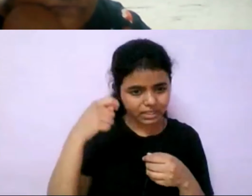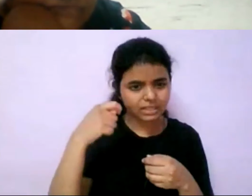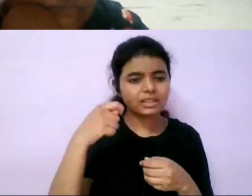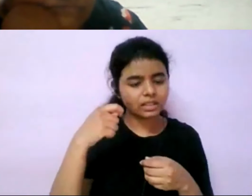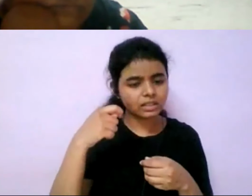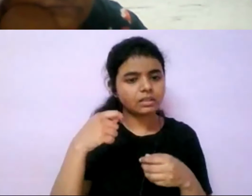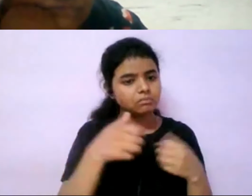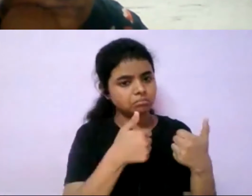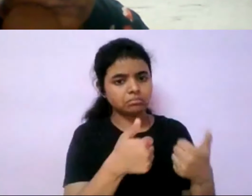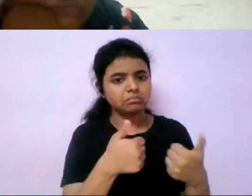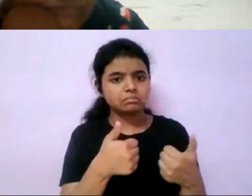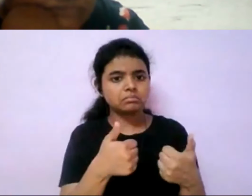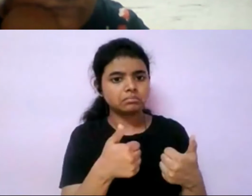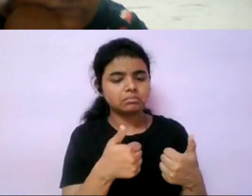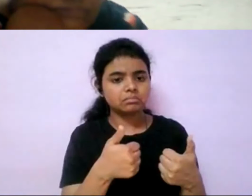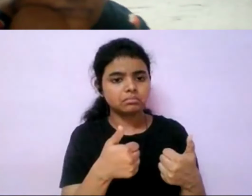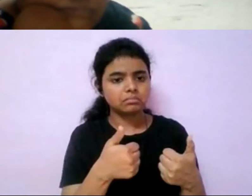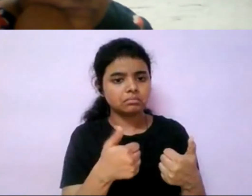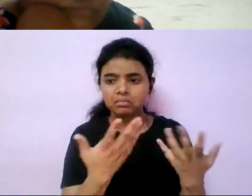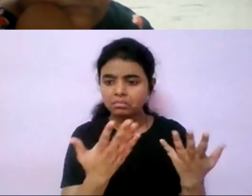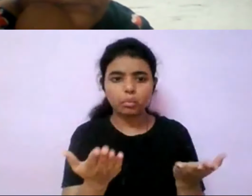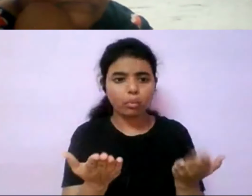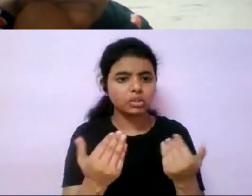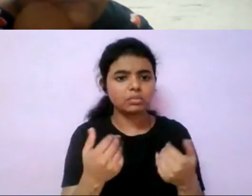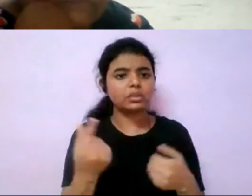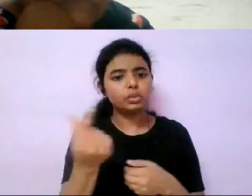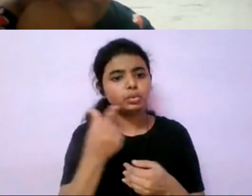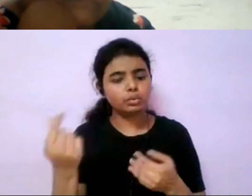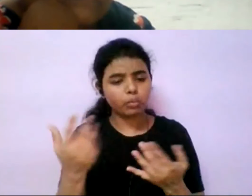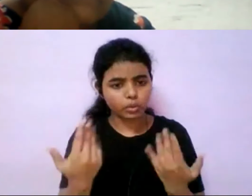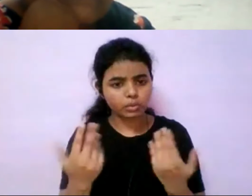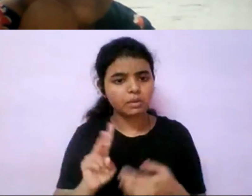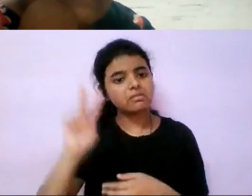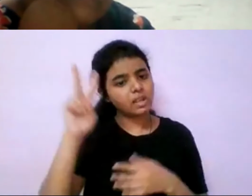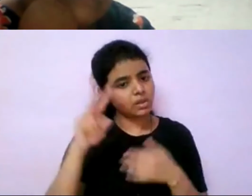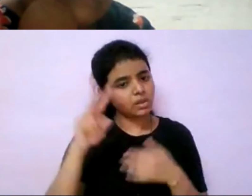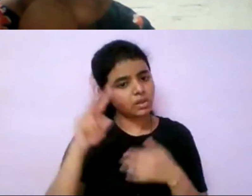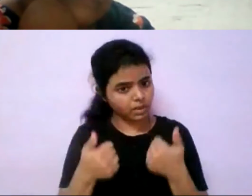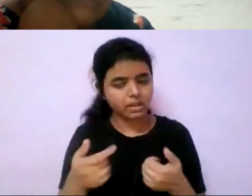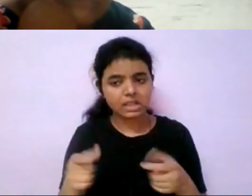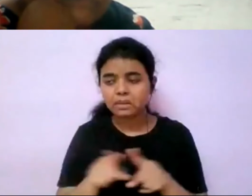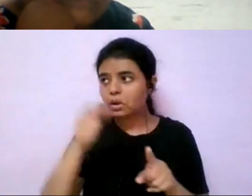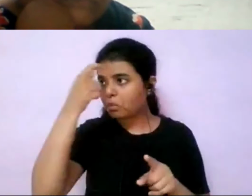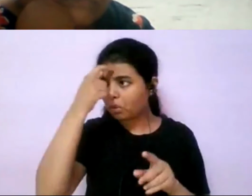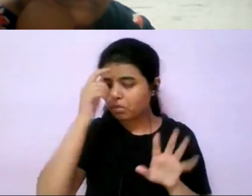has been used extensively in the health sector, for instance, to talk about issues